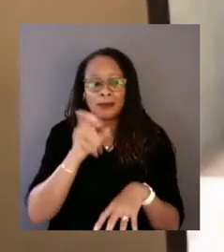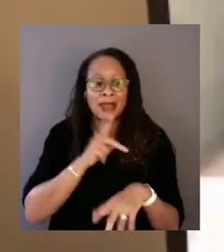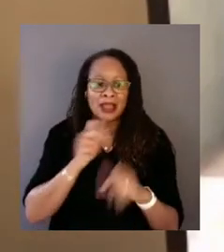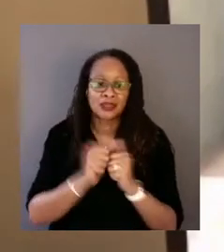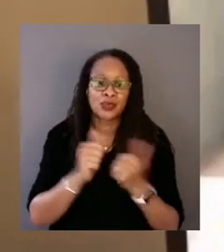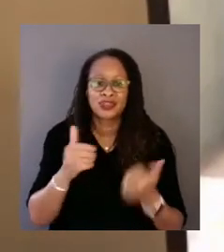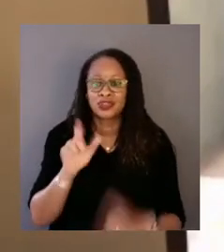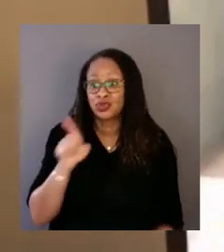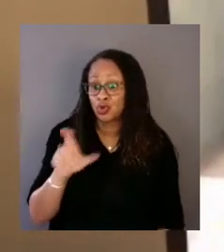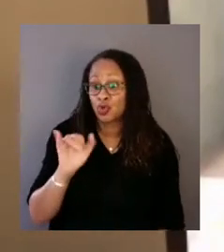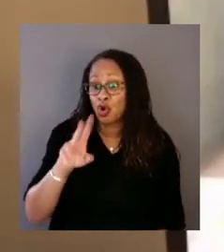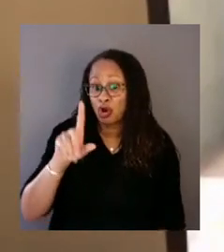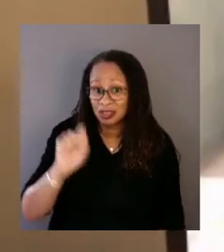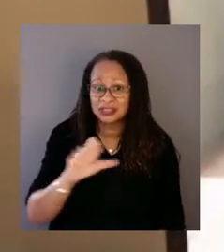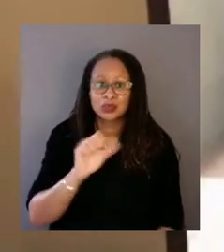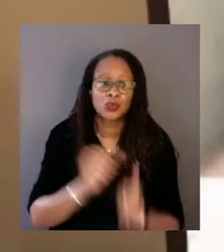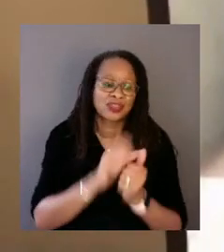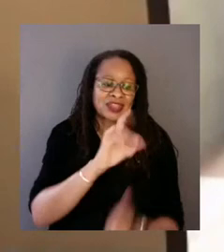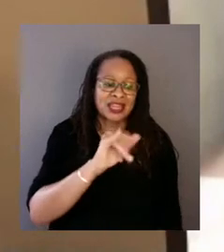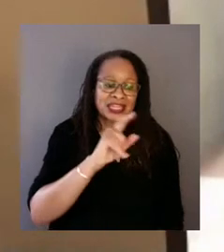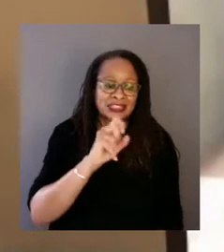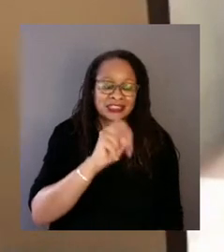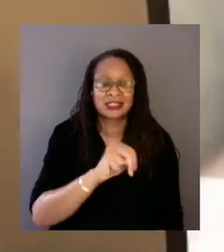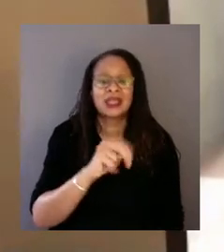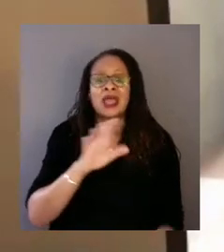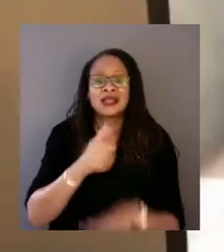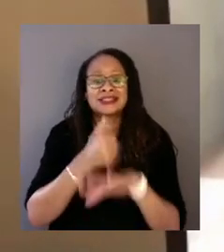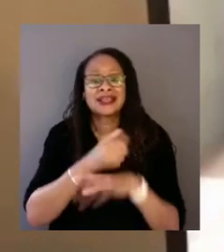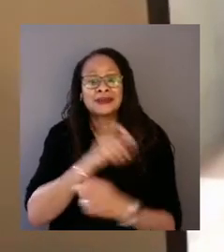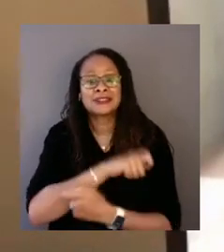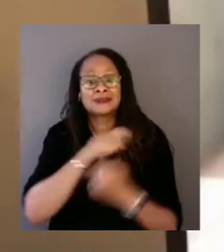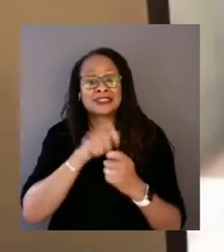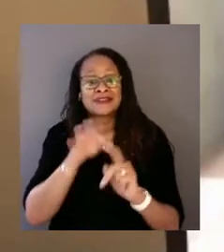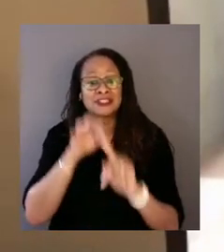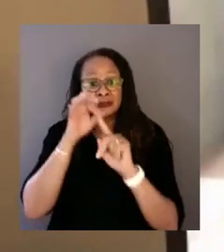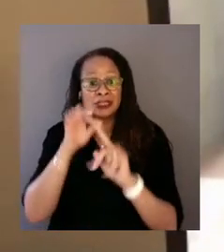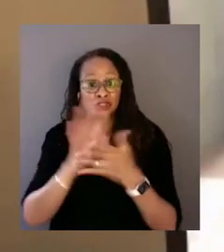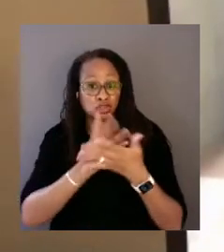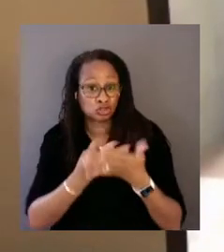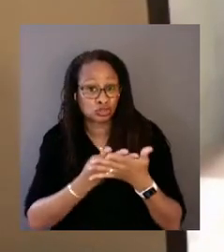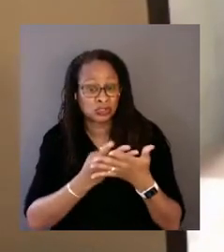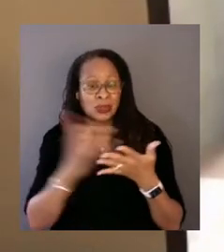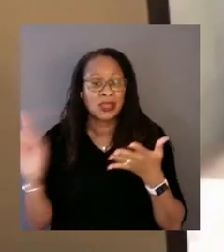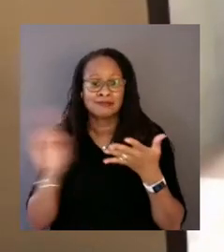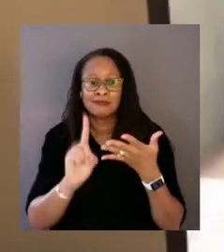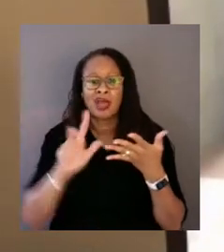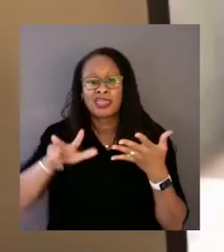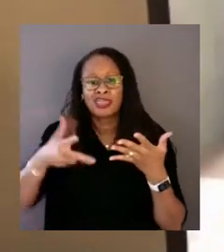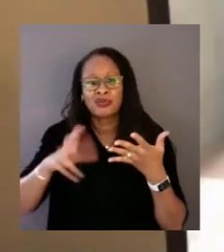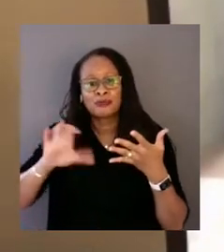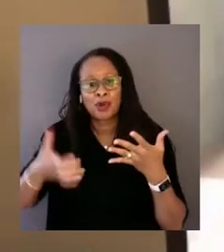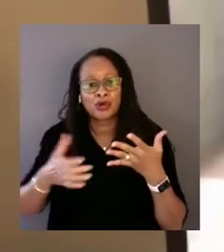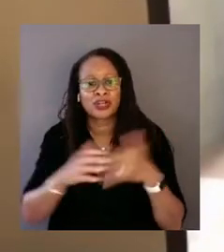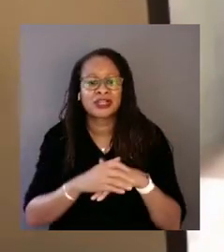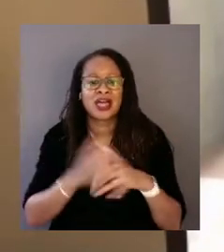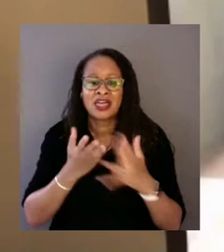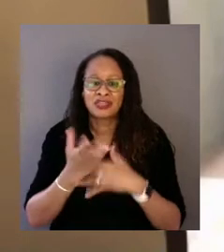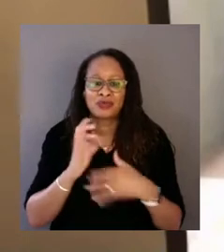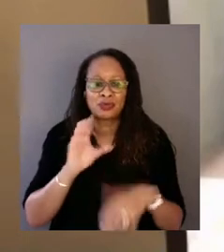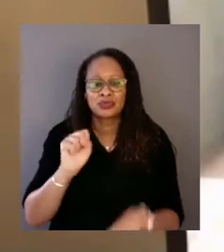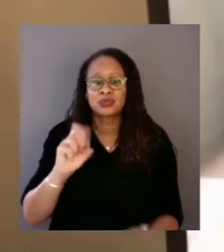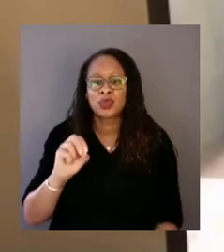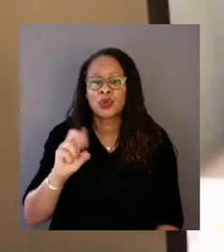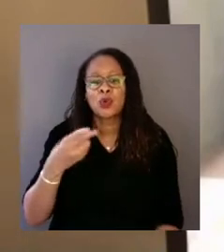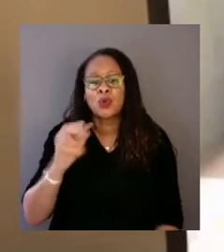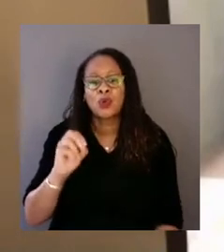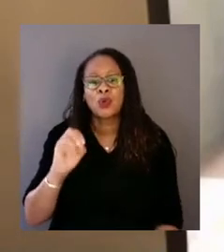you, Clayton, or we'll do set up these special screenings, or we'll come with a third party, you know, group like through like a Soho House or something,